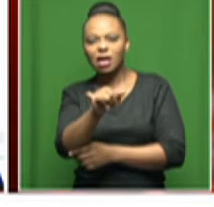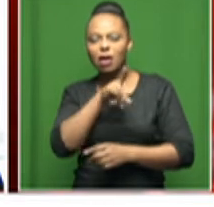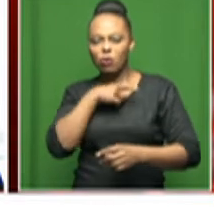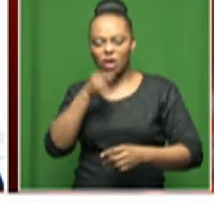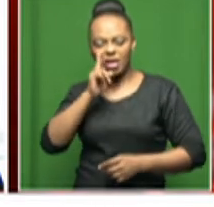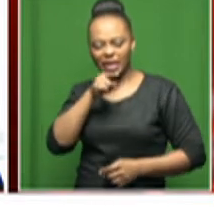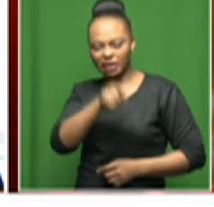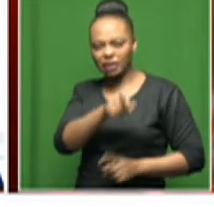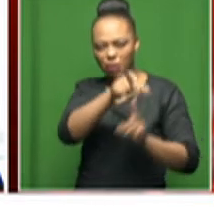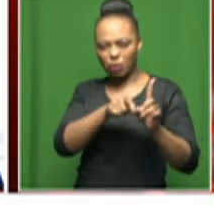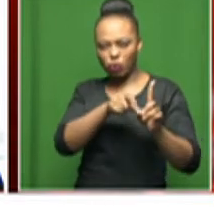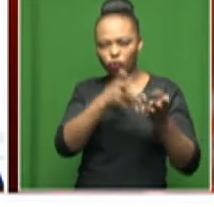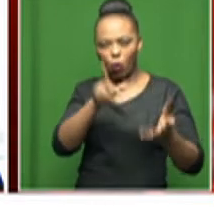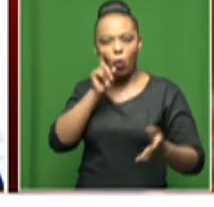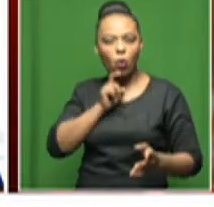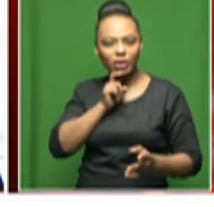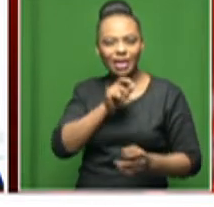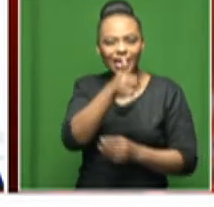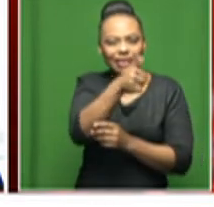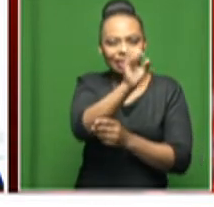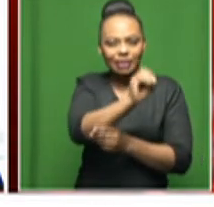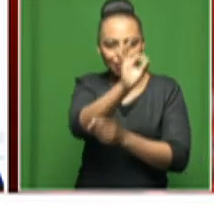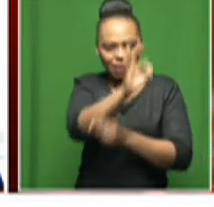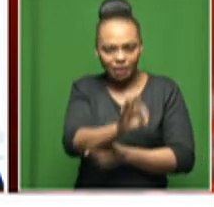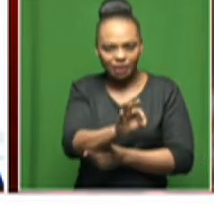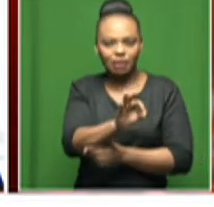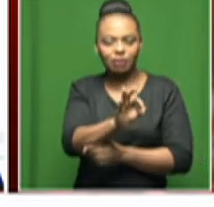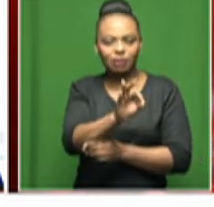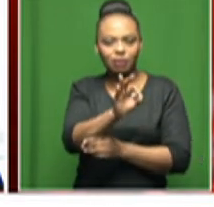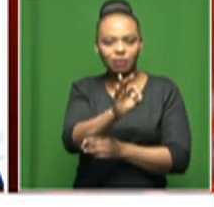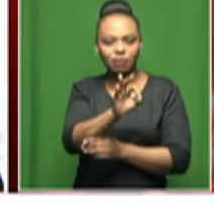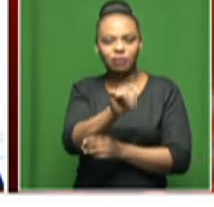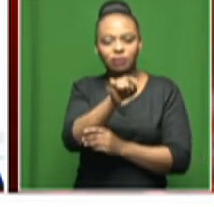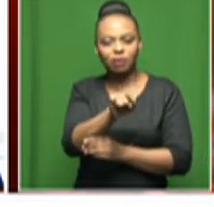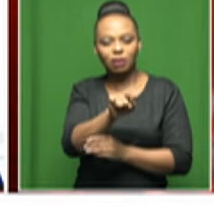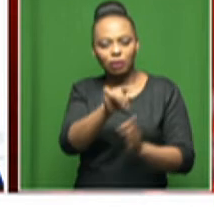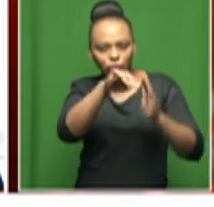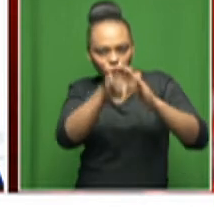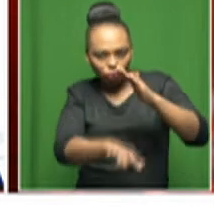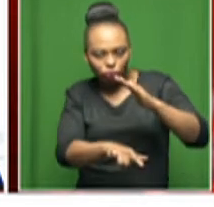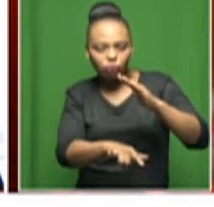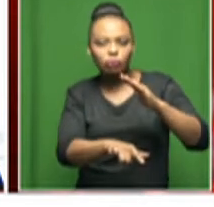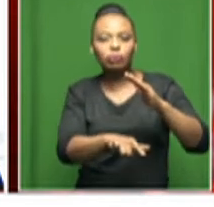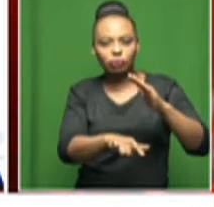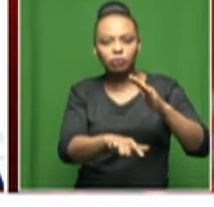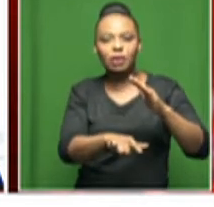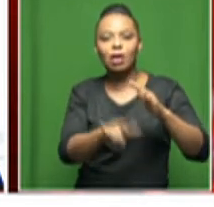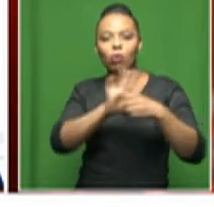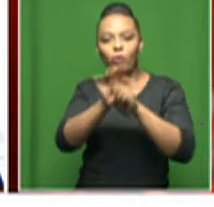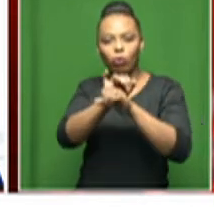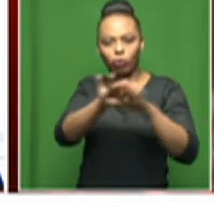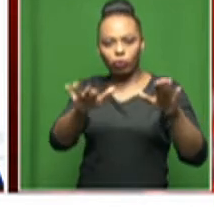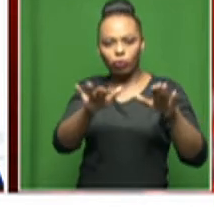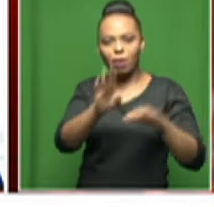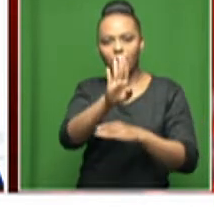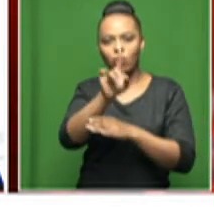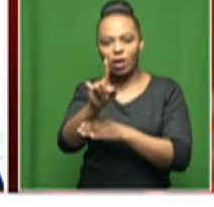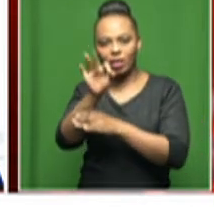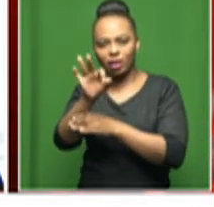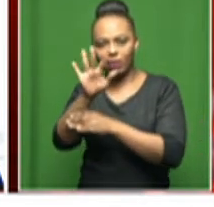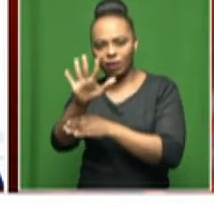in the Novovex study was a 60% reduction against mild and moderate COVID-19 due to the